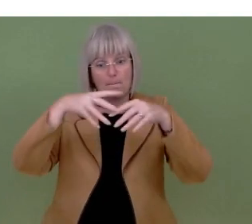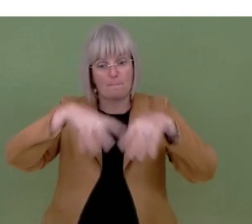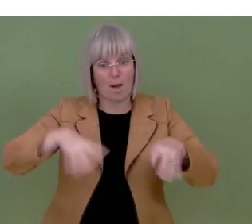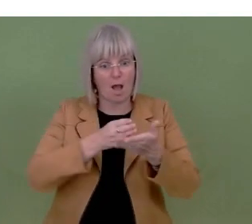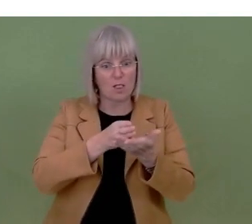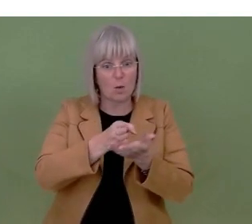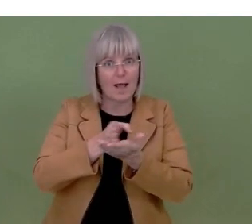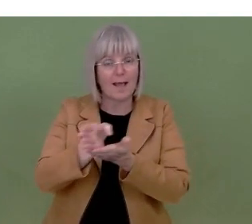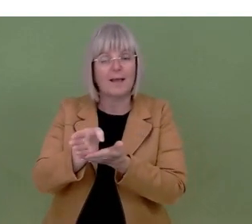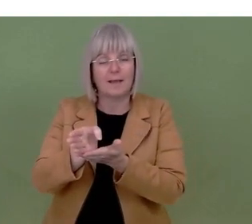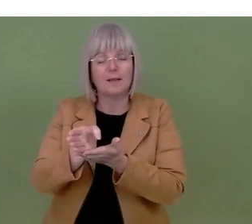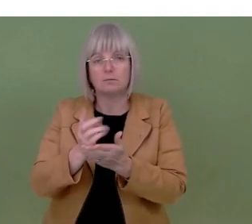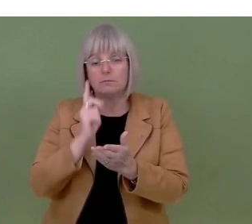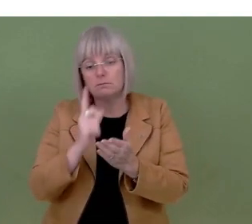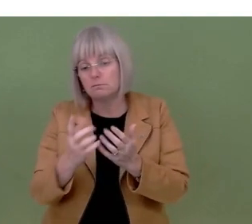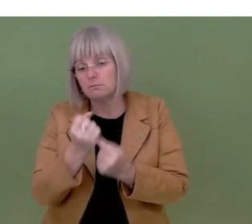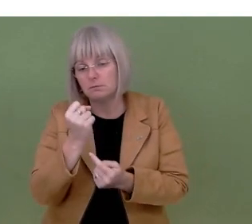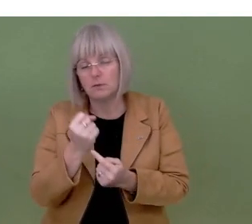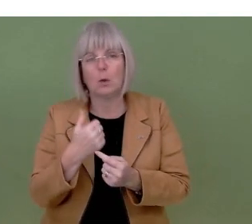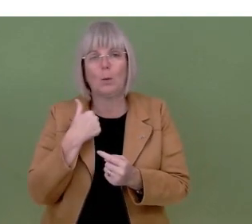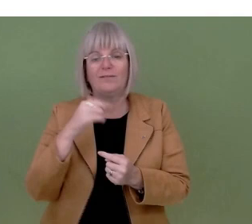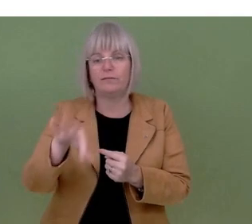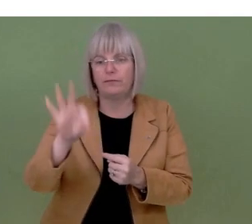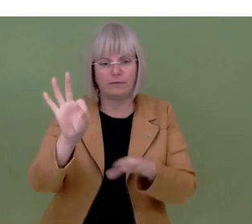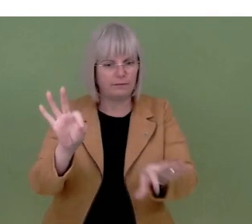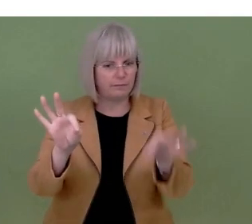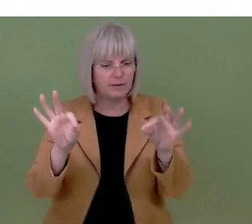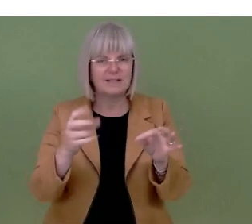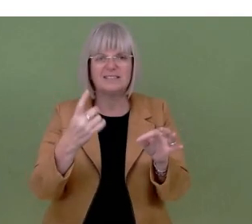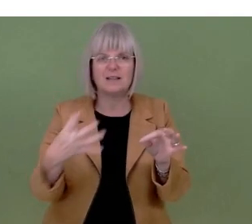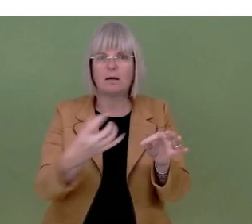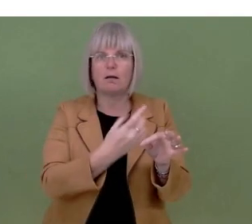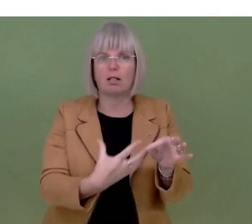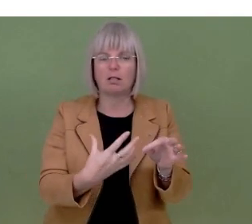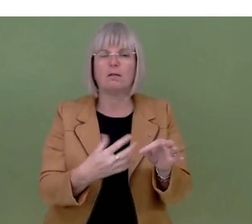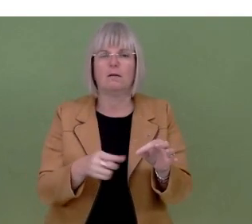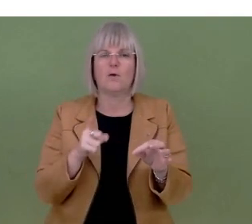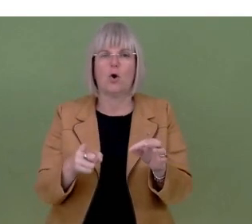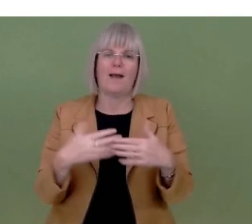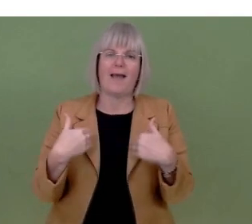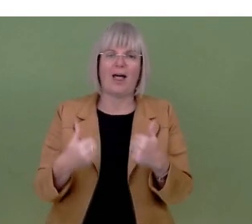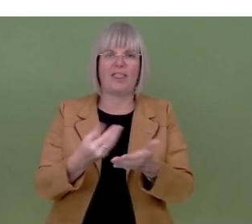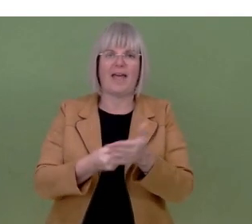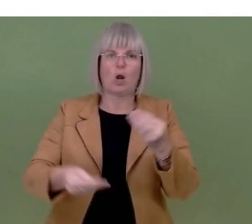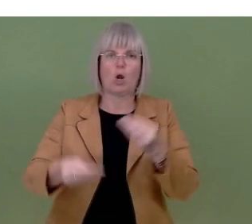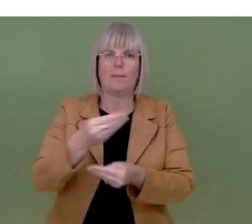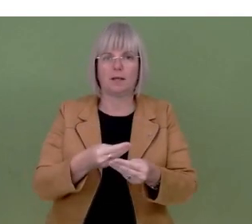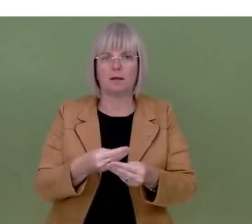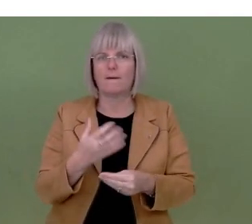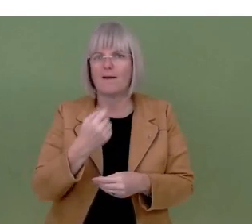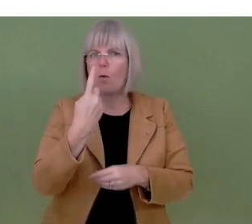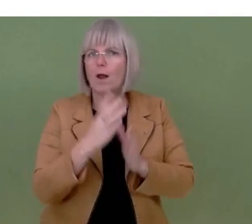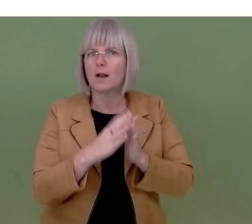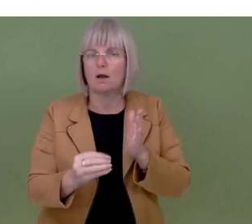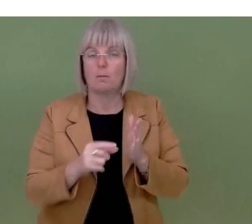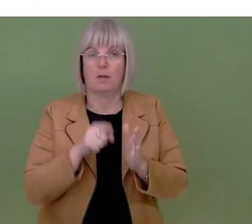we've done is we've looked at some single cases in terms of health economics. And here at the top is an example of a lady who we were working